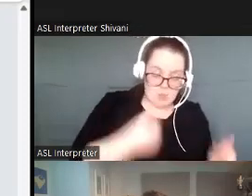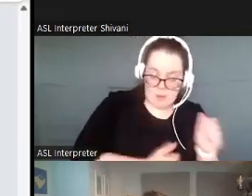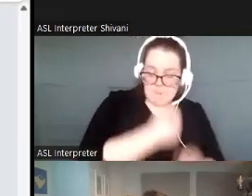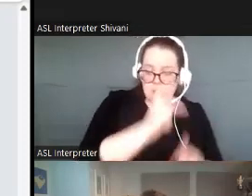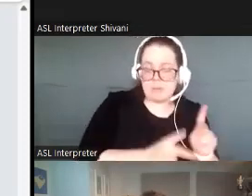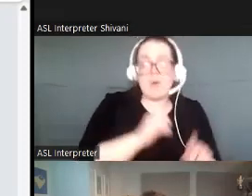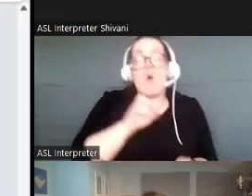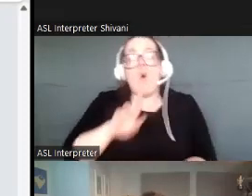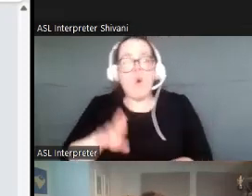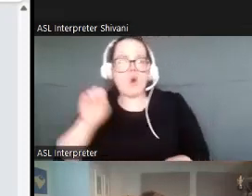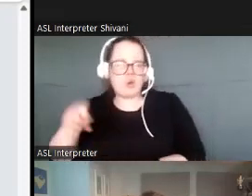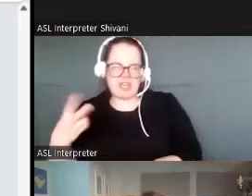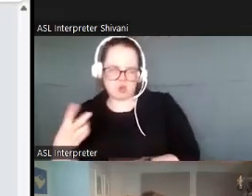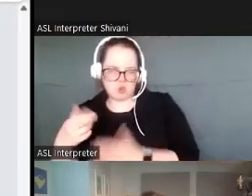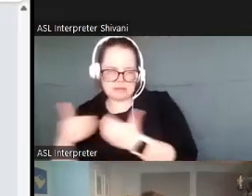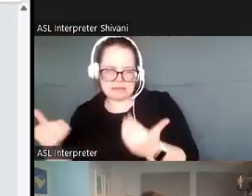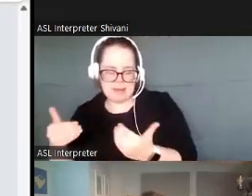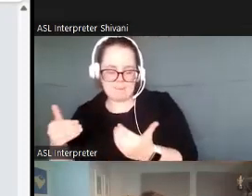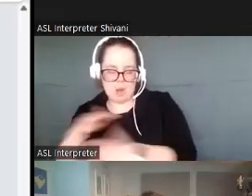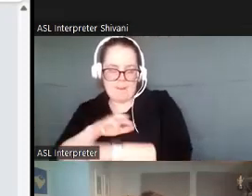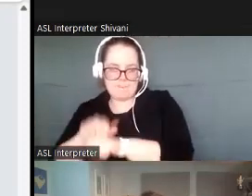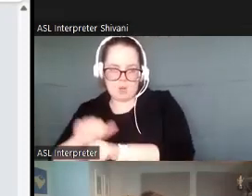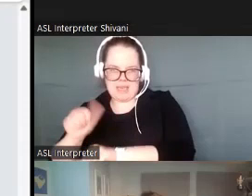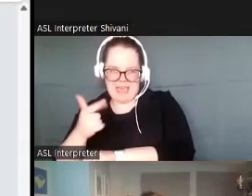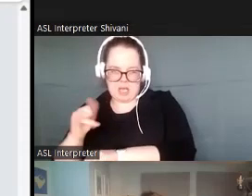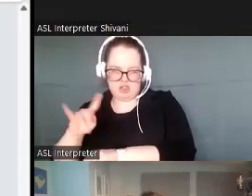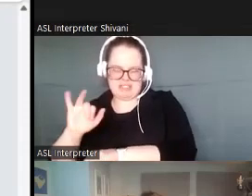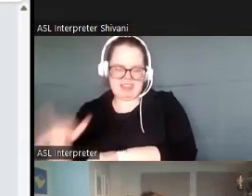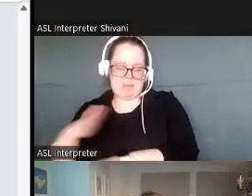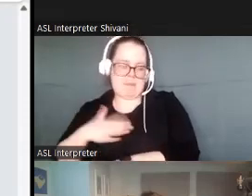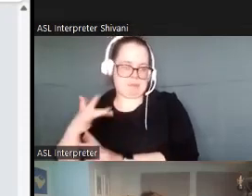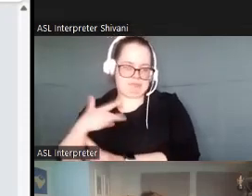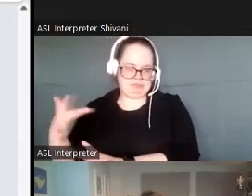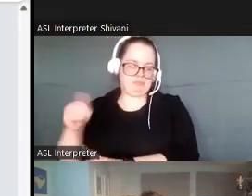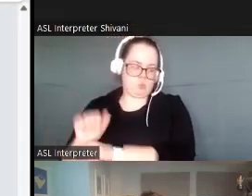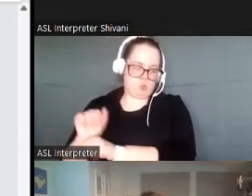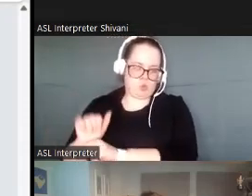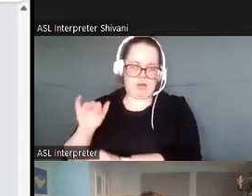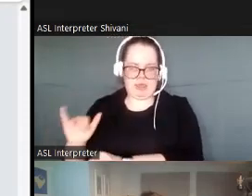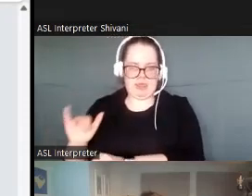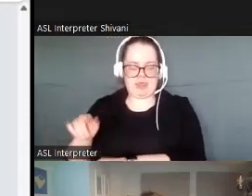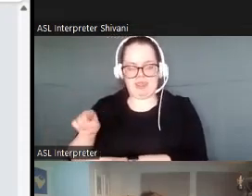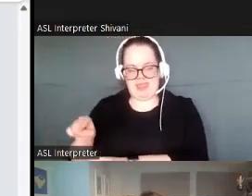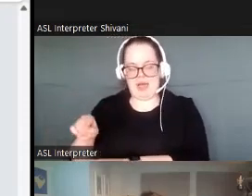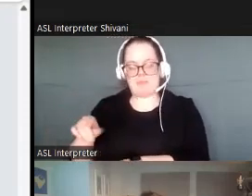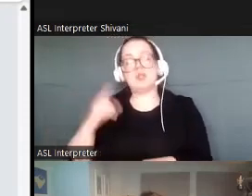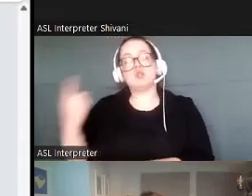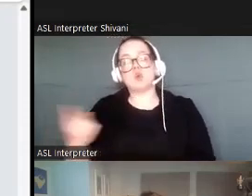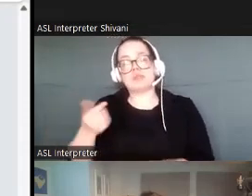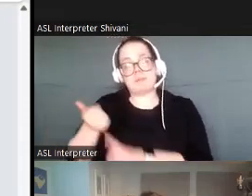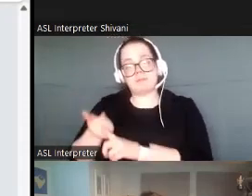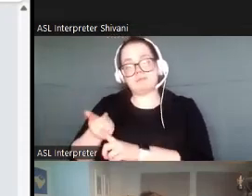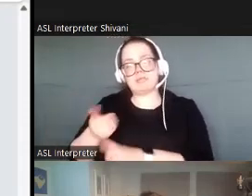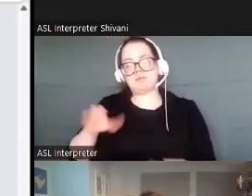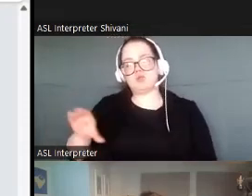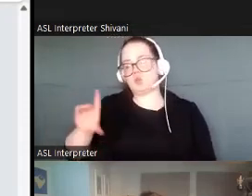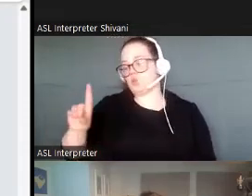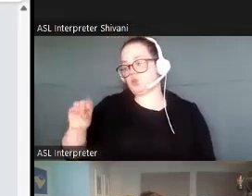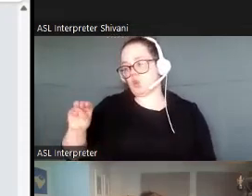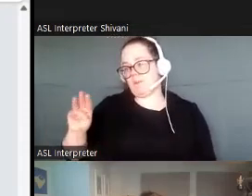agents. And that's how I have been working in the past. I get someone who does domestic, which is US and